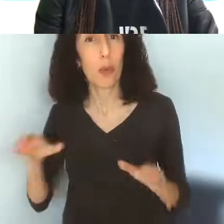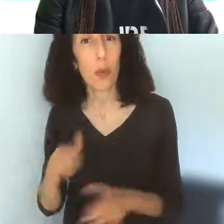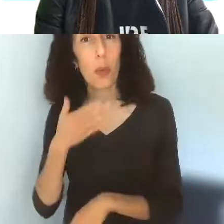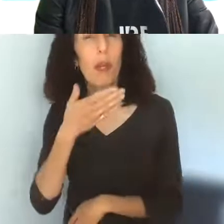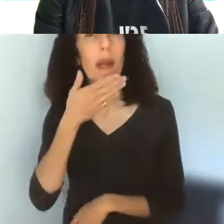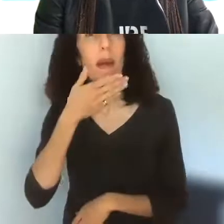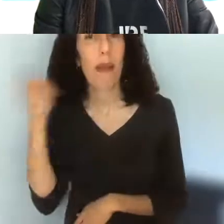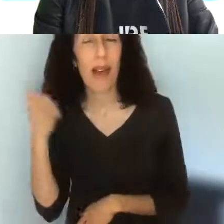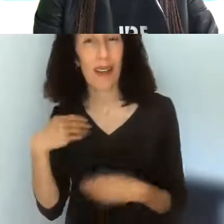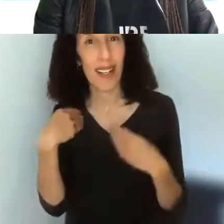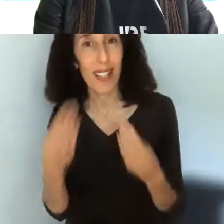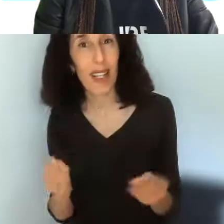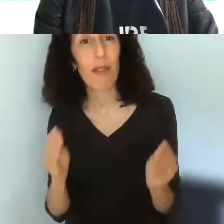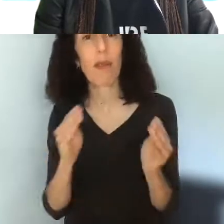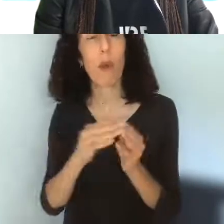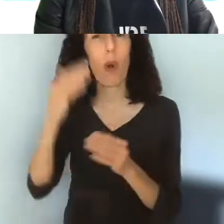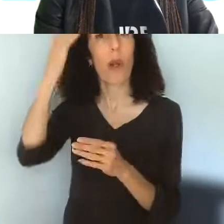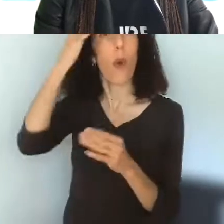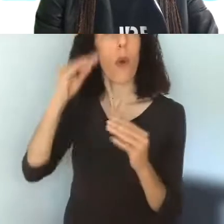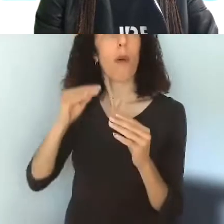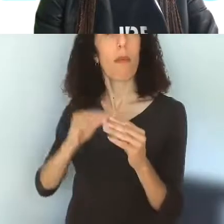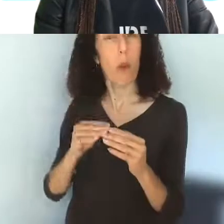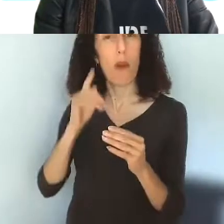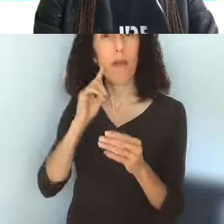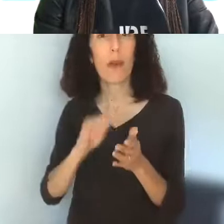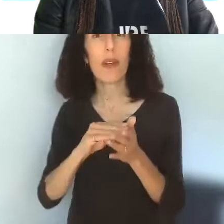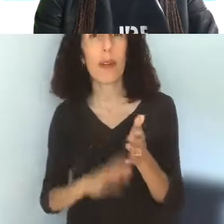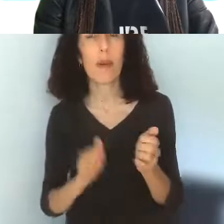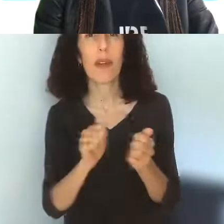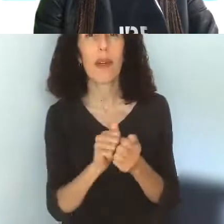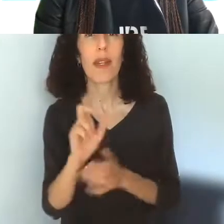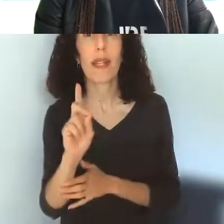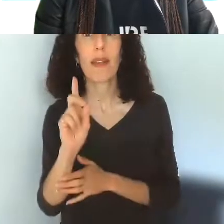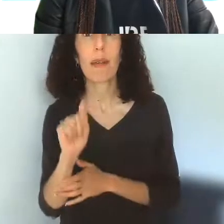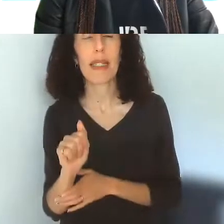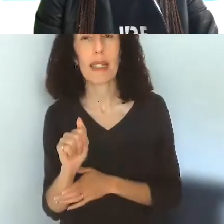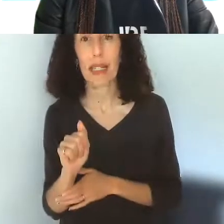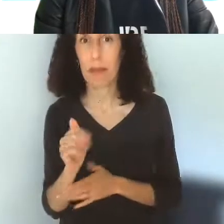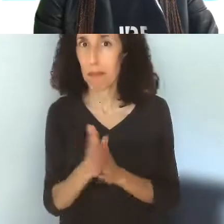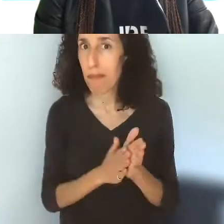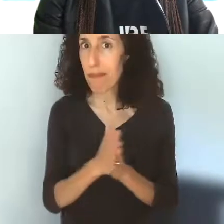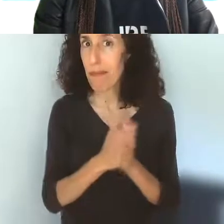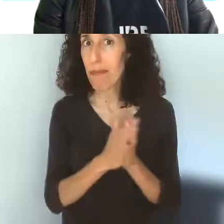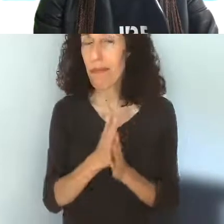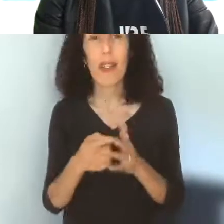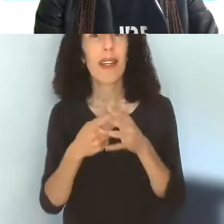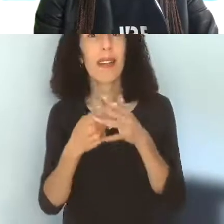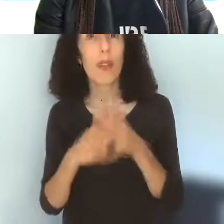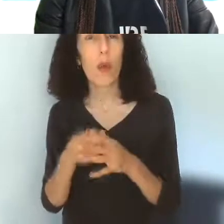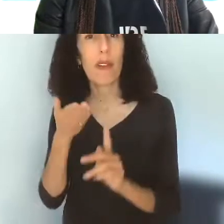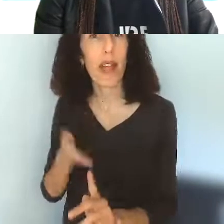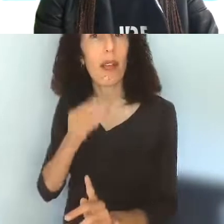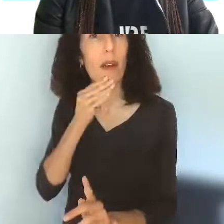the Office of Accessibility Services and just in general, even at home. You know, you spoke about home, it starts in the home.